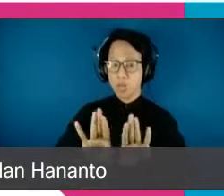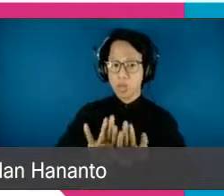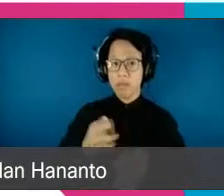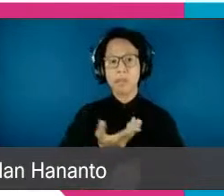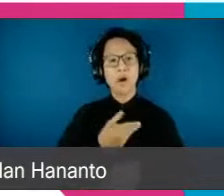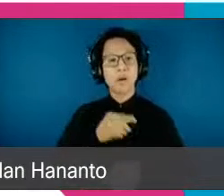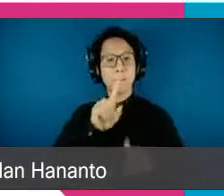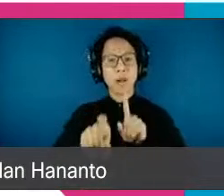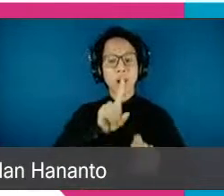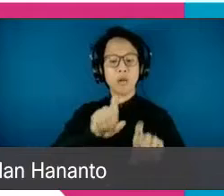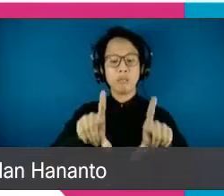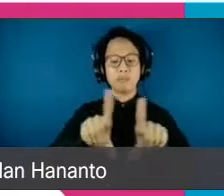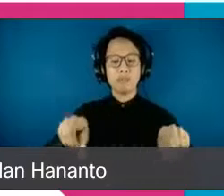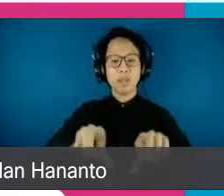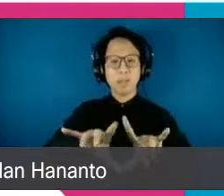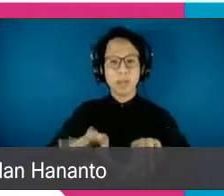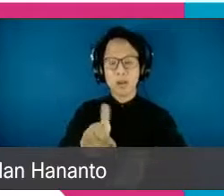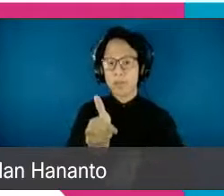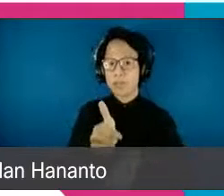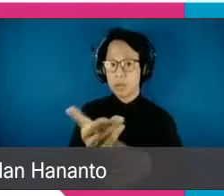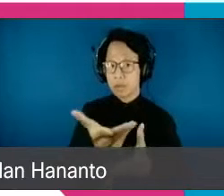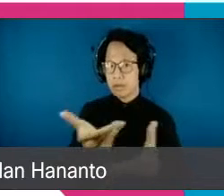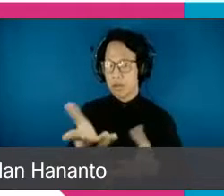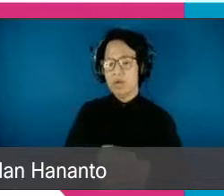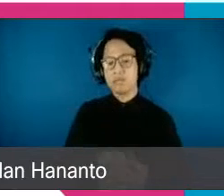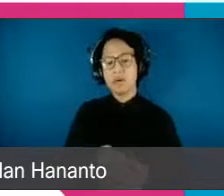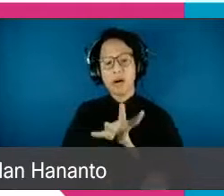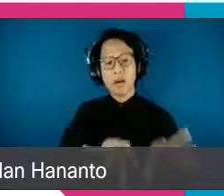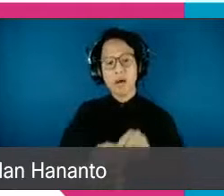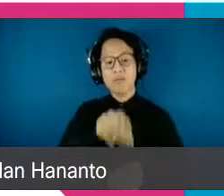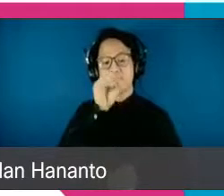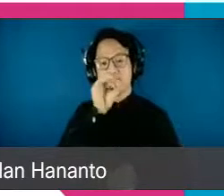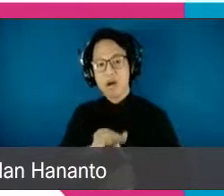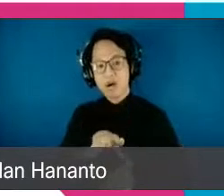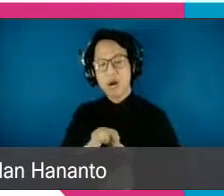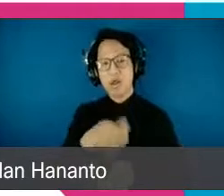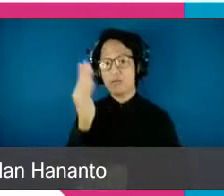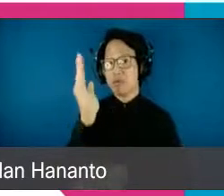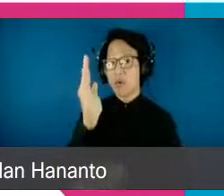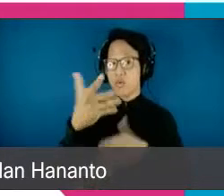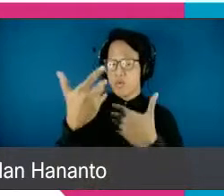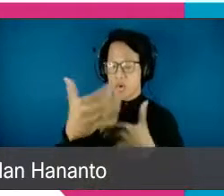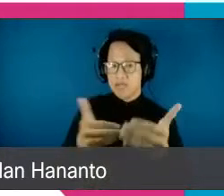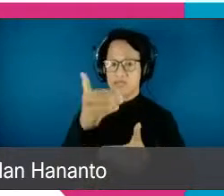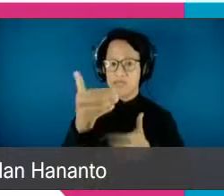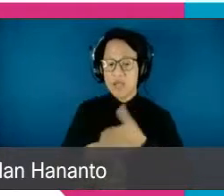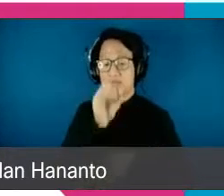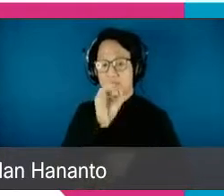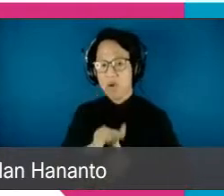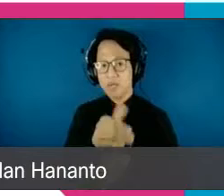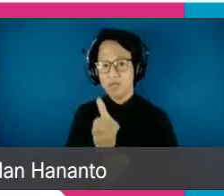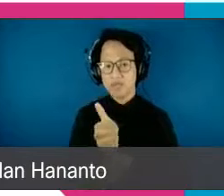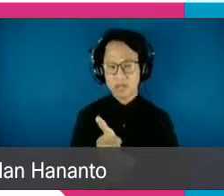those into the chat box and we will do our best to answer those after the presentations in the Q&A session, the question and answer session